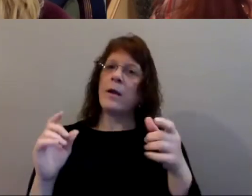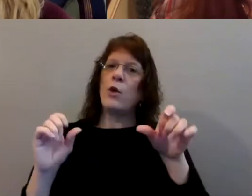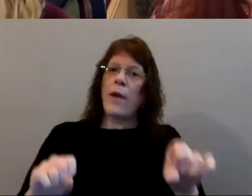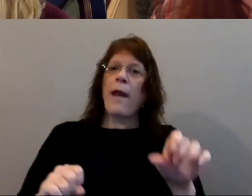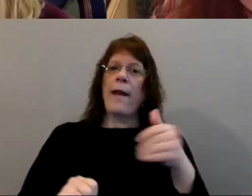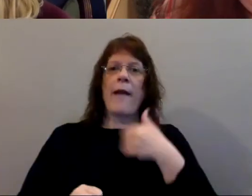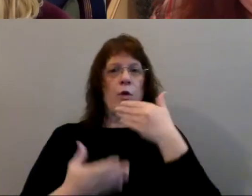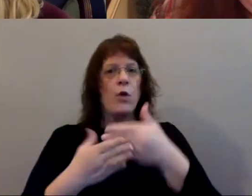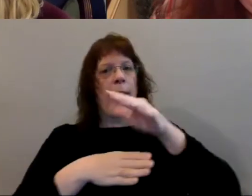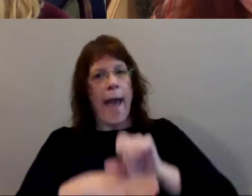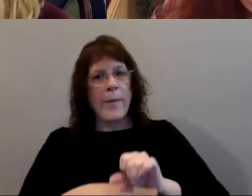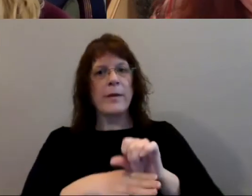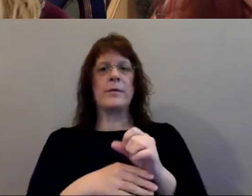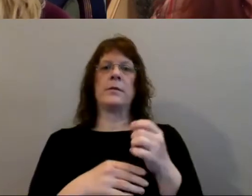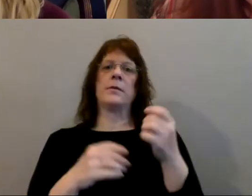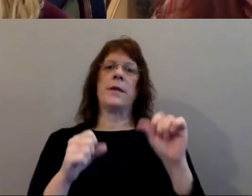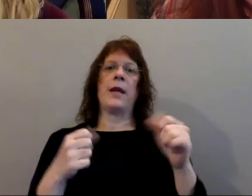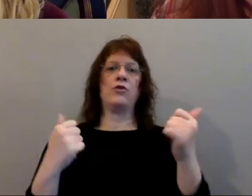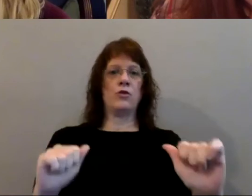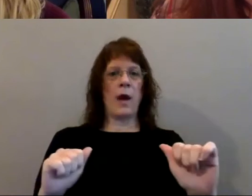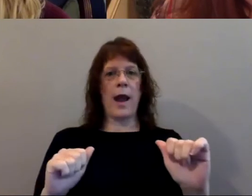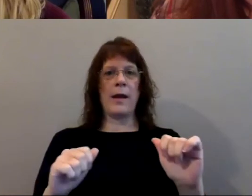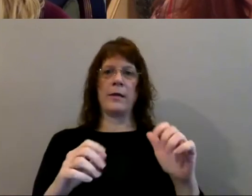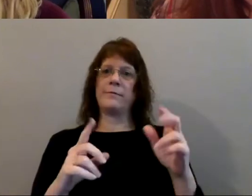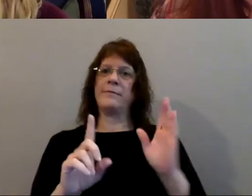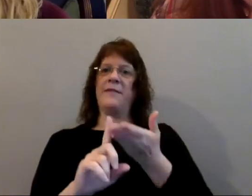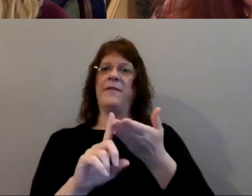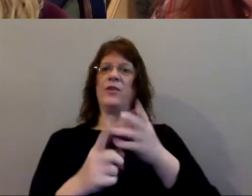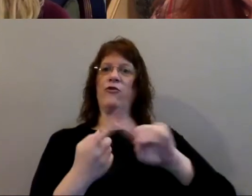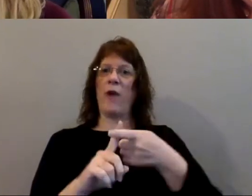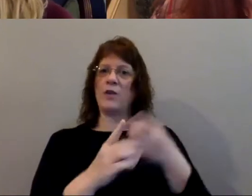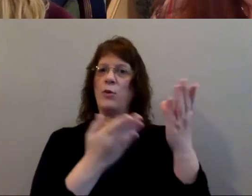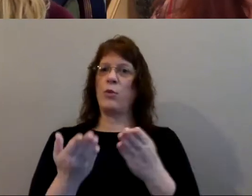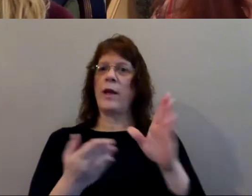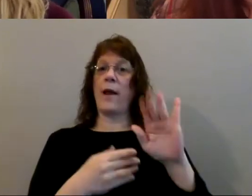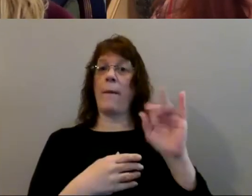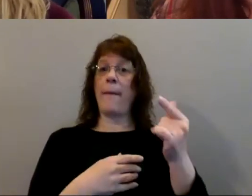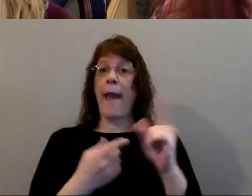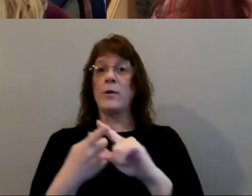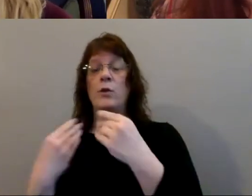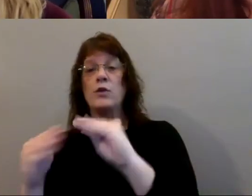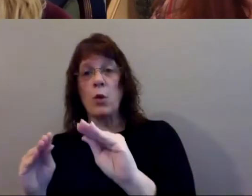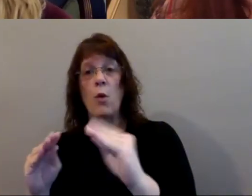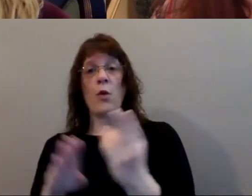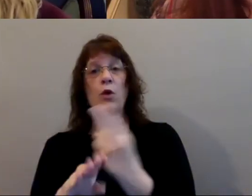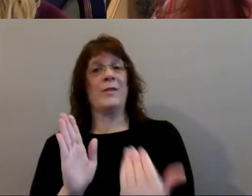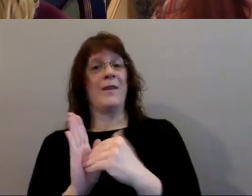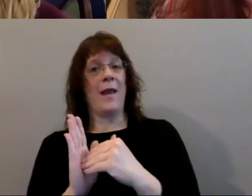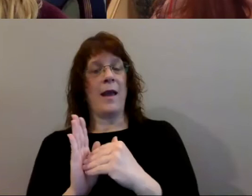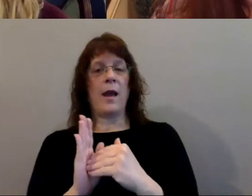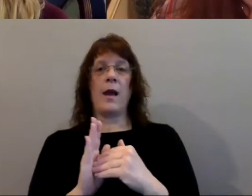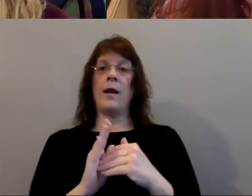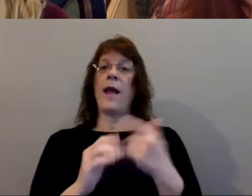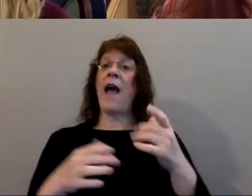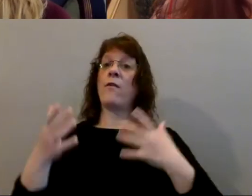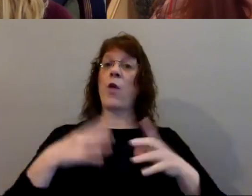good habits and trying to get your friends to bring their reusable shopping bags or whatever, and having like clothing swaps